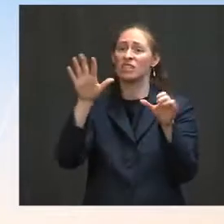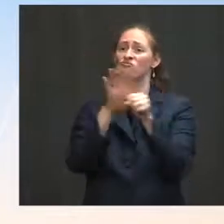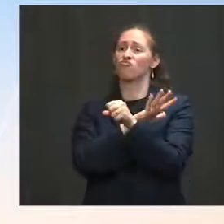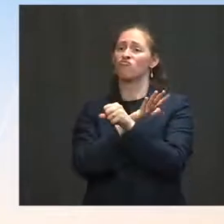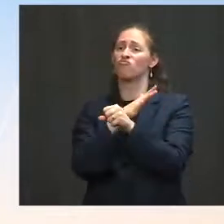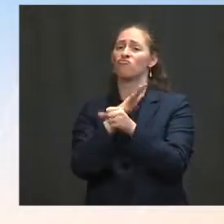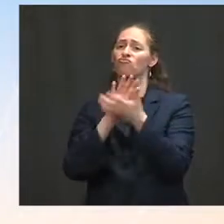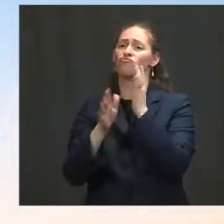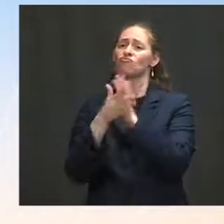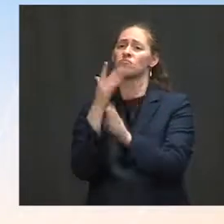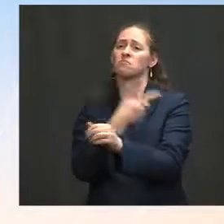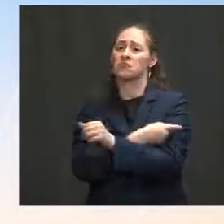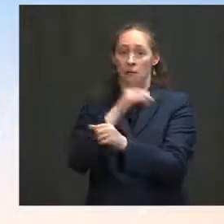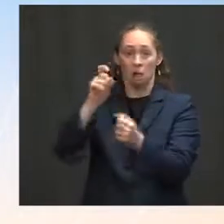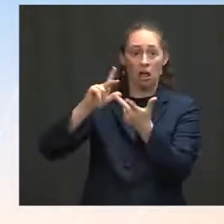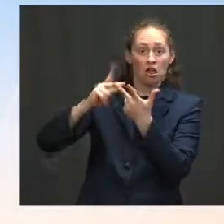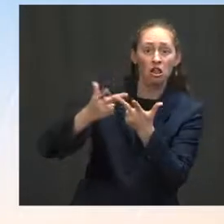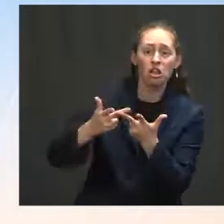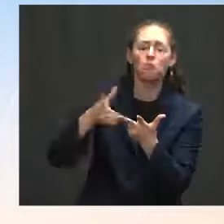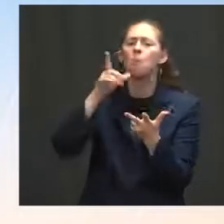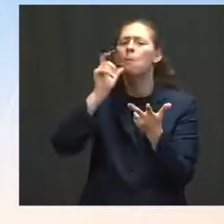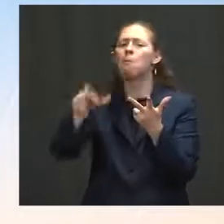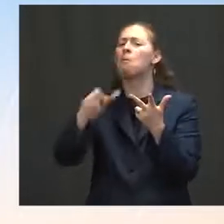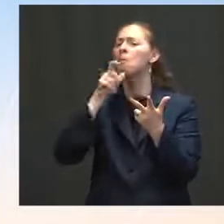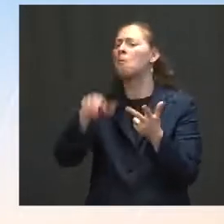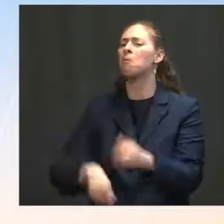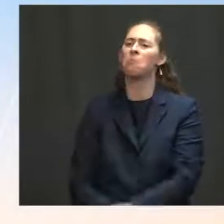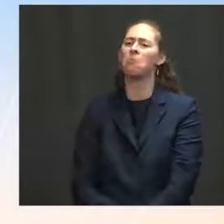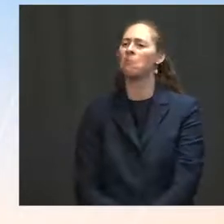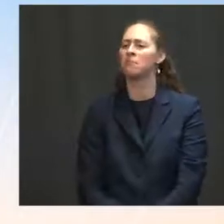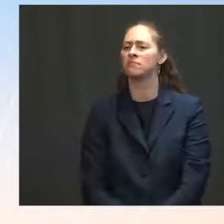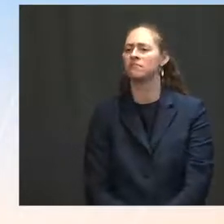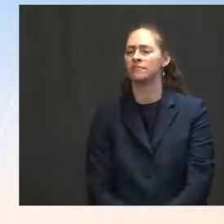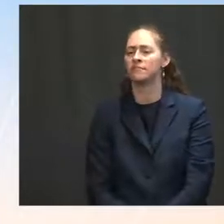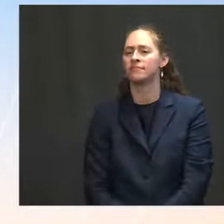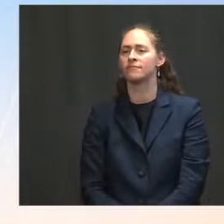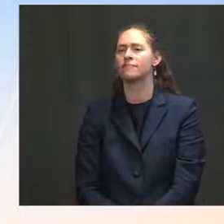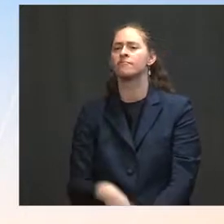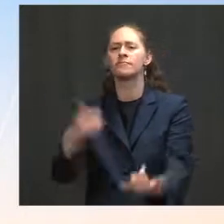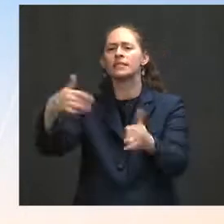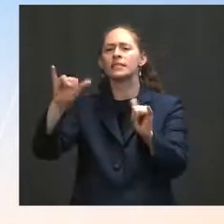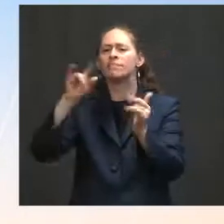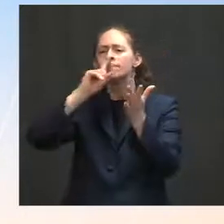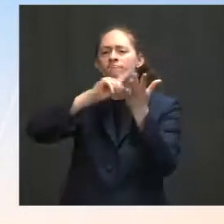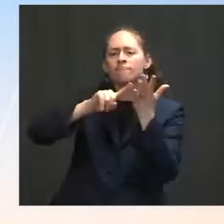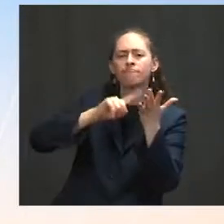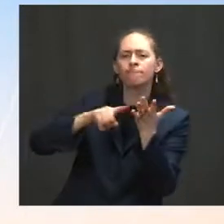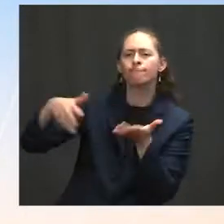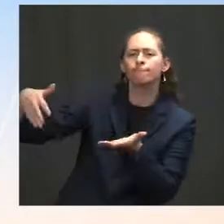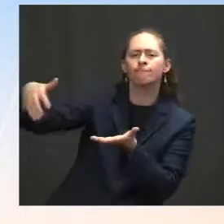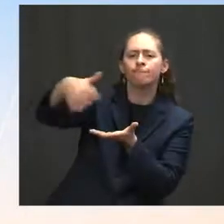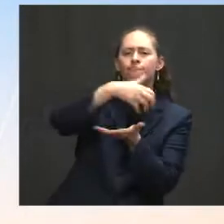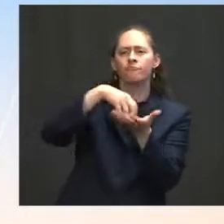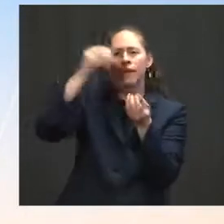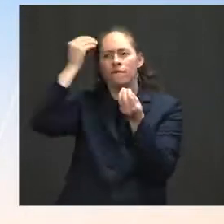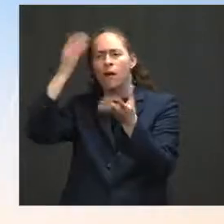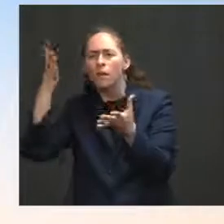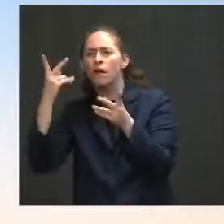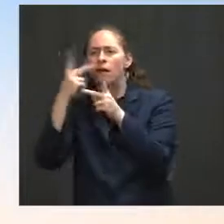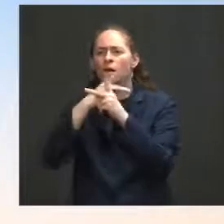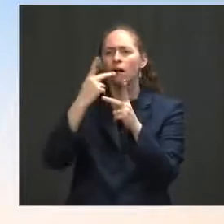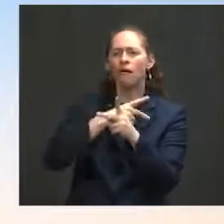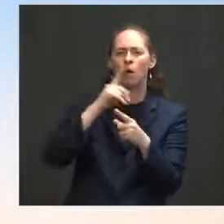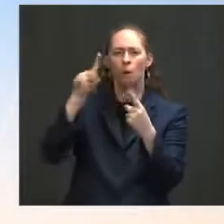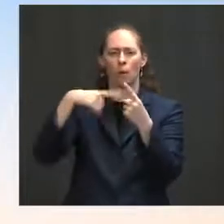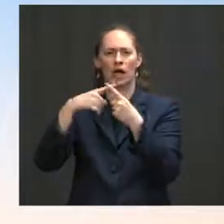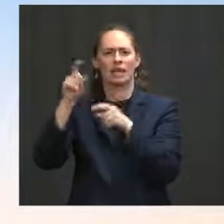I'd also note that they are constantly engaged in a rigorous process to consider when a booster might be necessary, but I can't